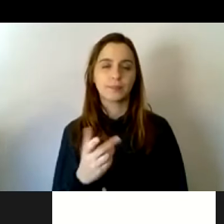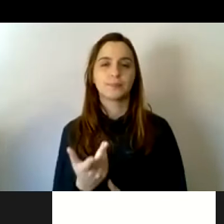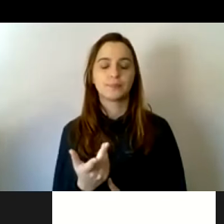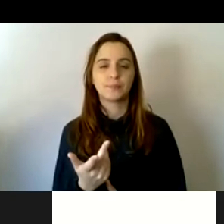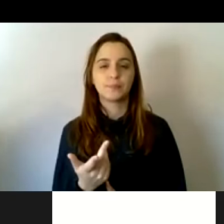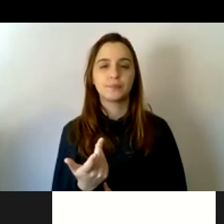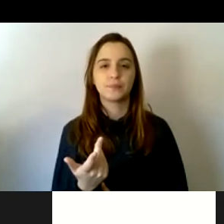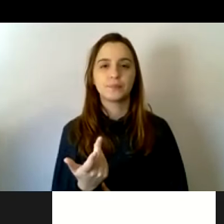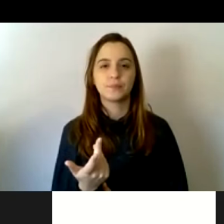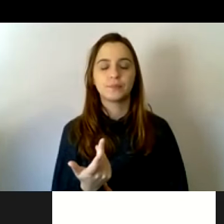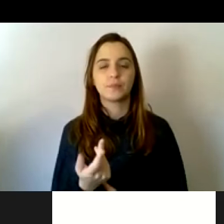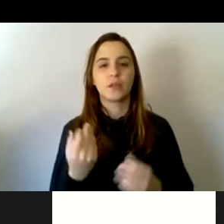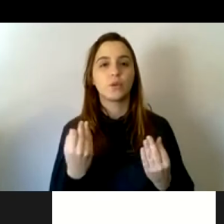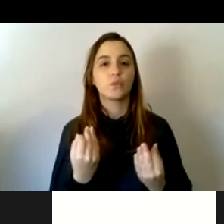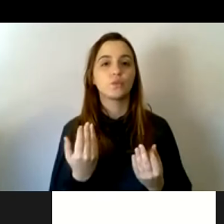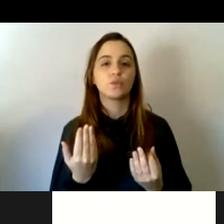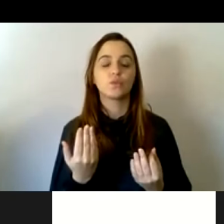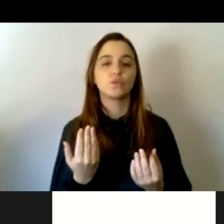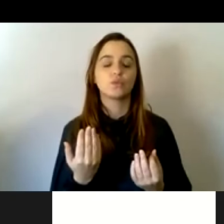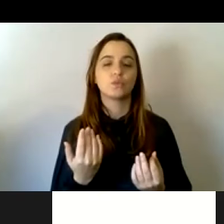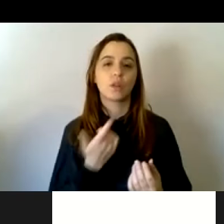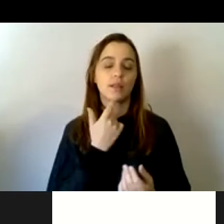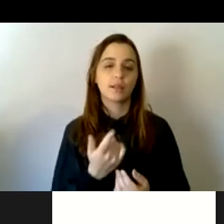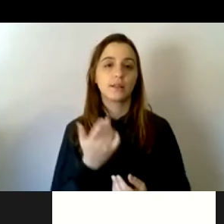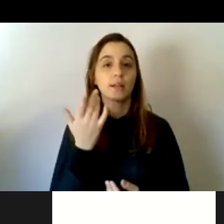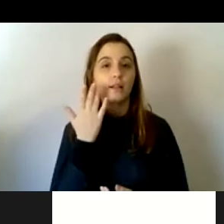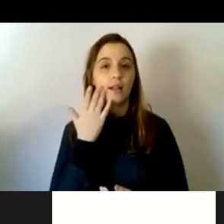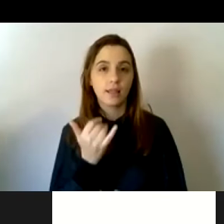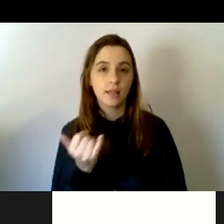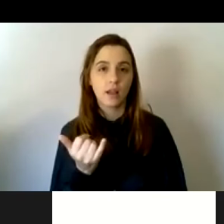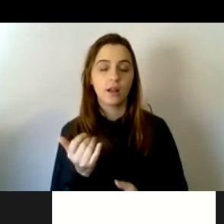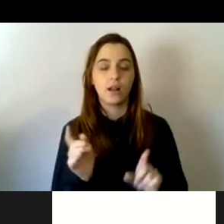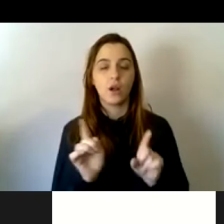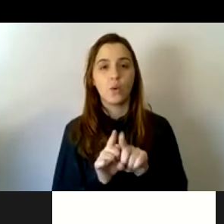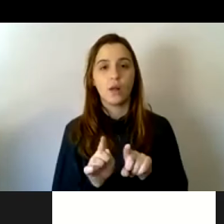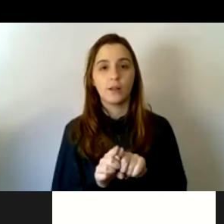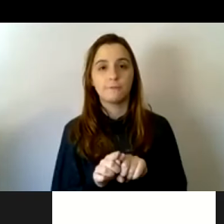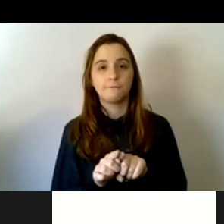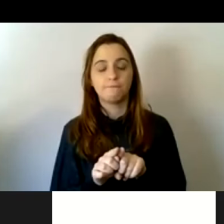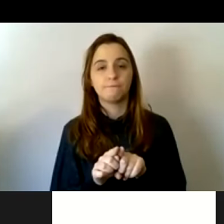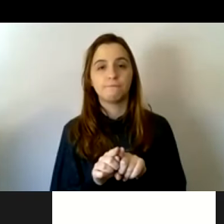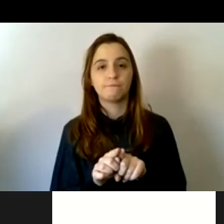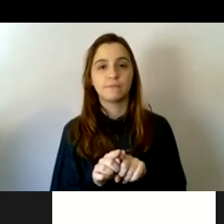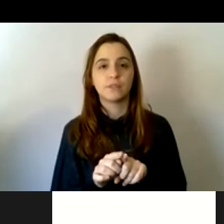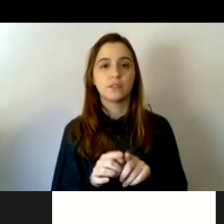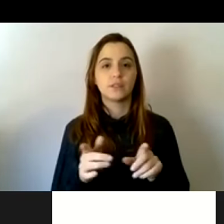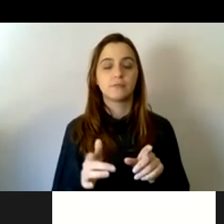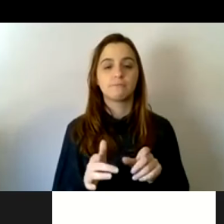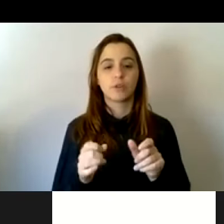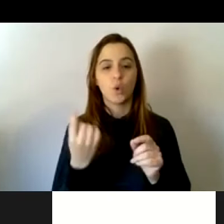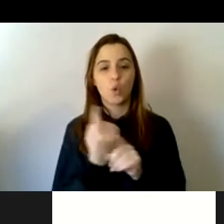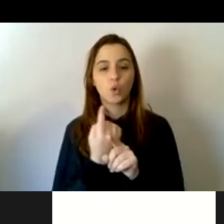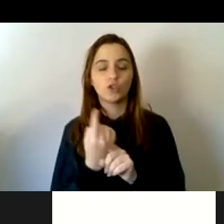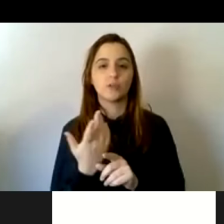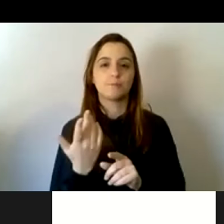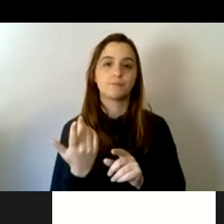there to try to compensate for those disadvantages that may